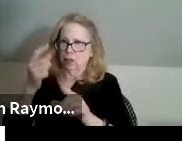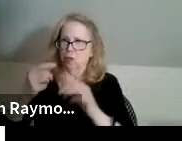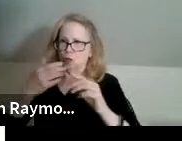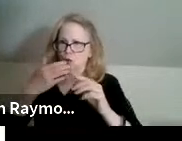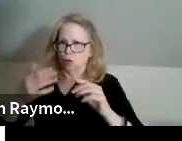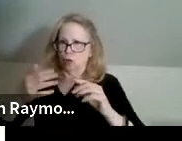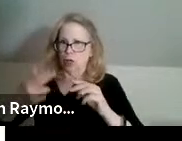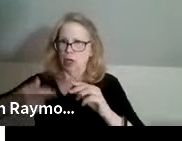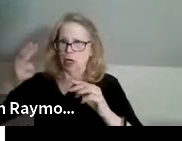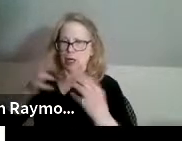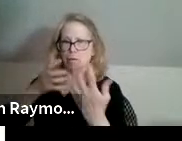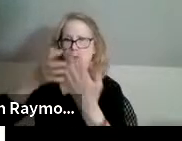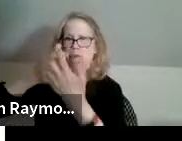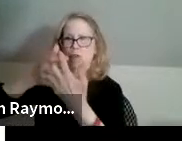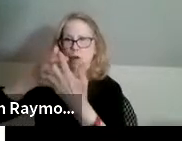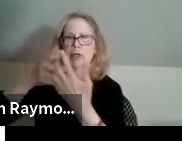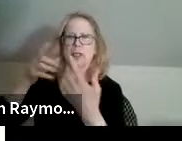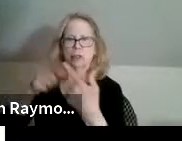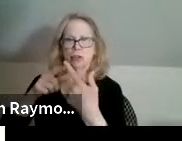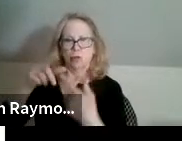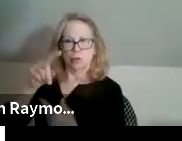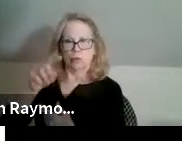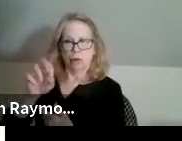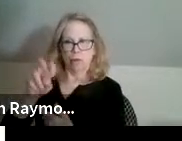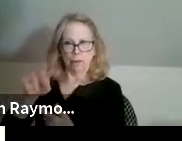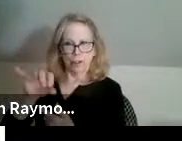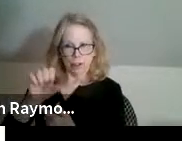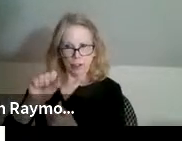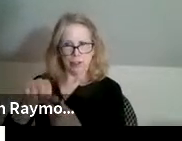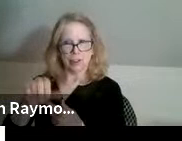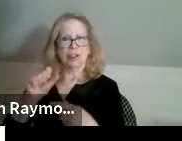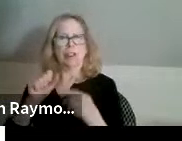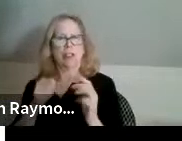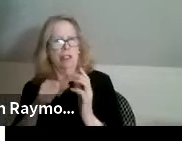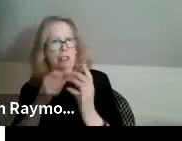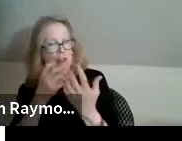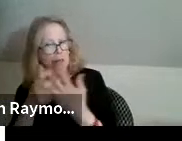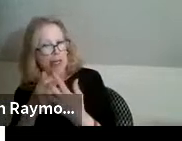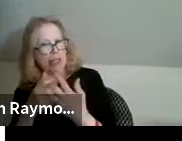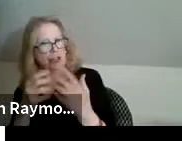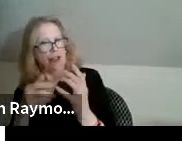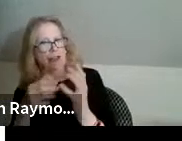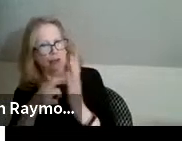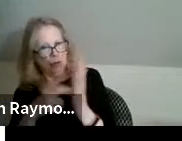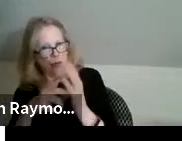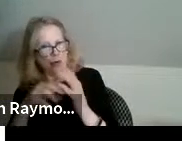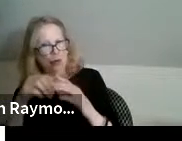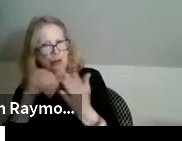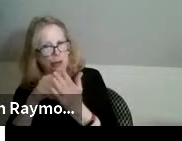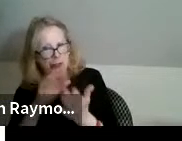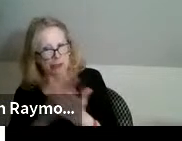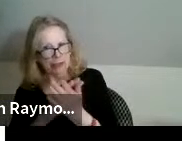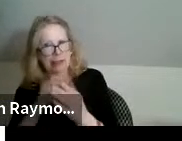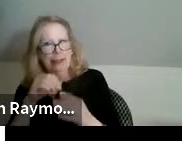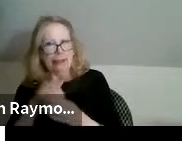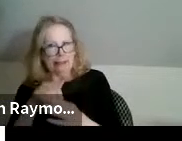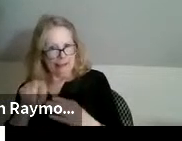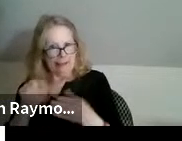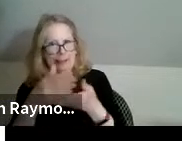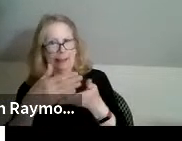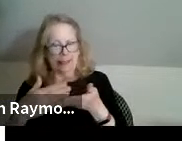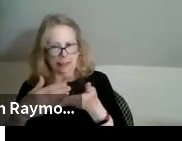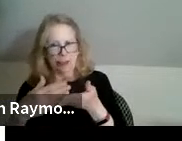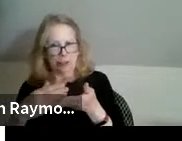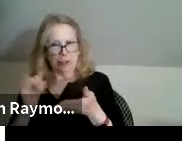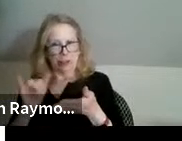to the provisions in this section. And now I'd just like to turn over the second part of the slide